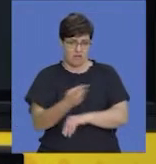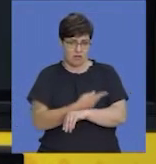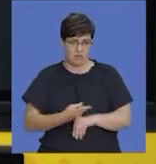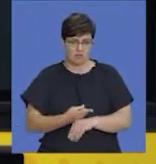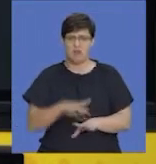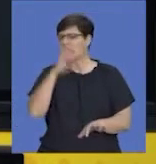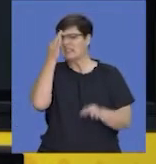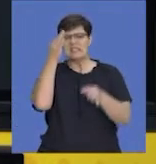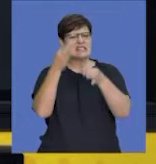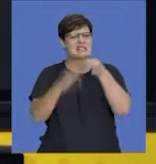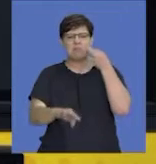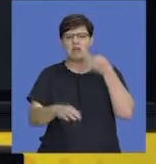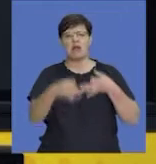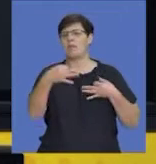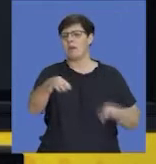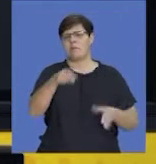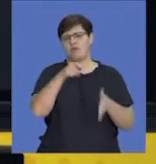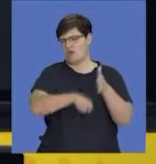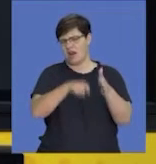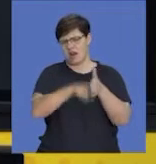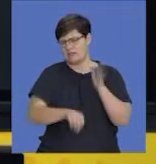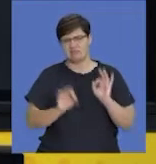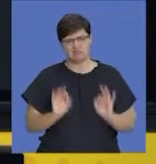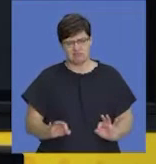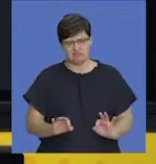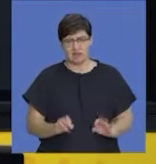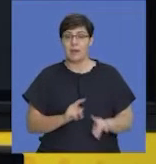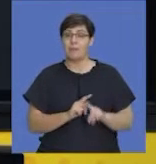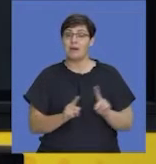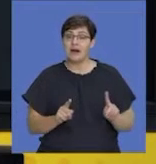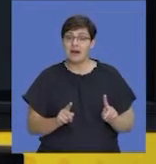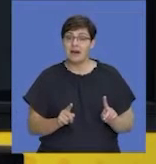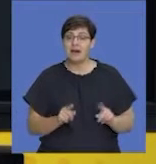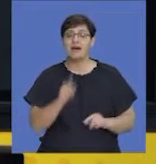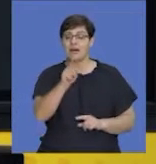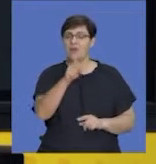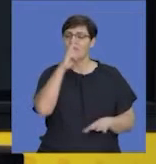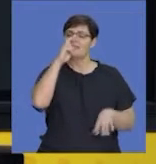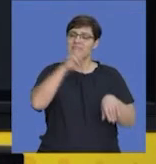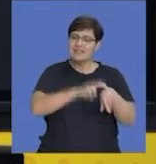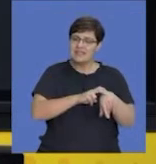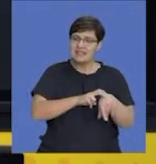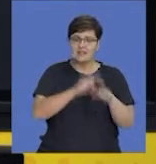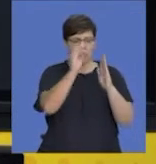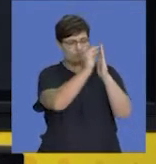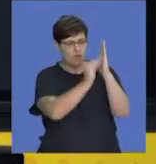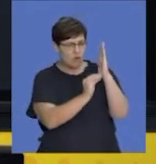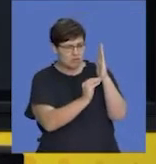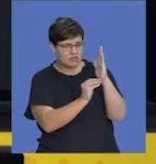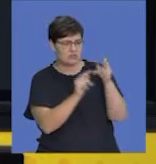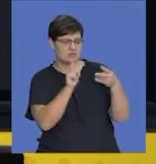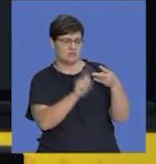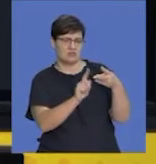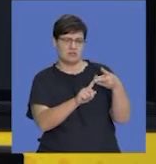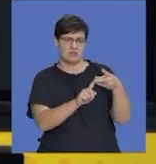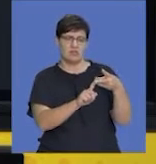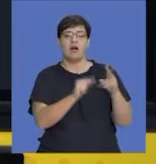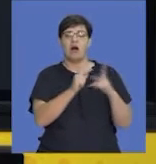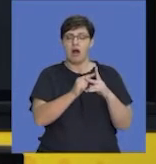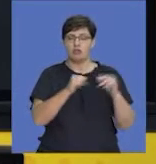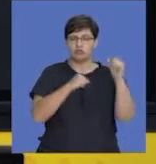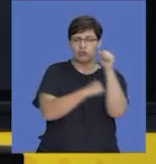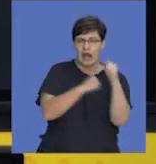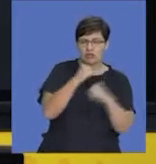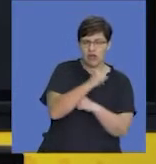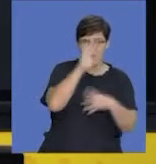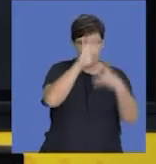very simple, easier paper to write, but we need to go through our notes, learn of our structures